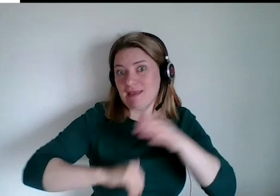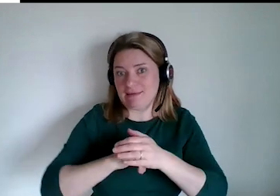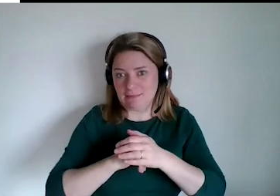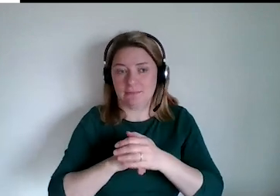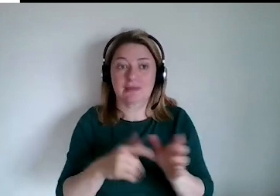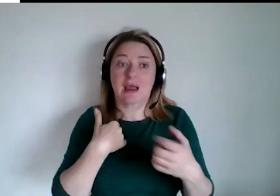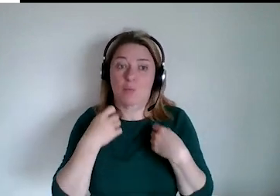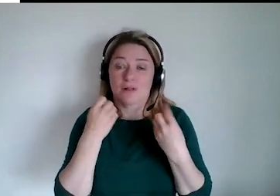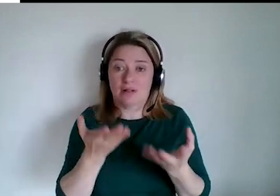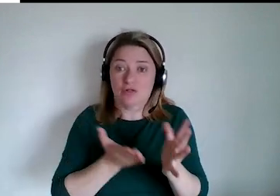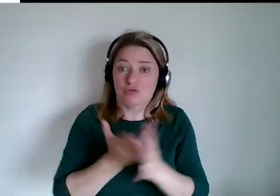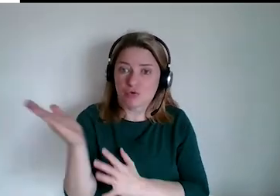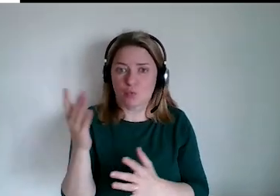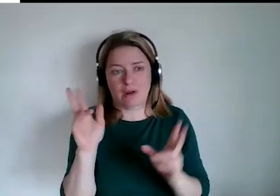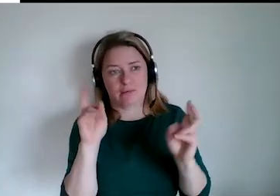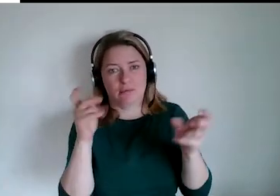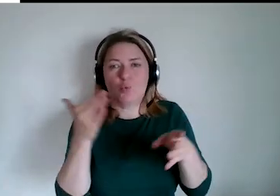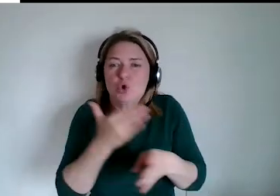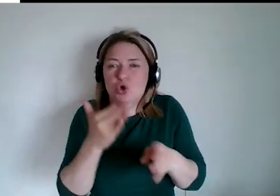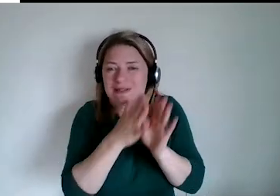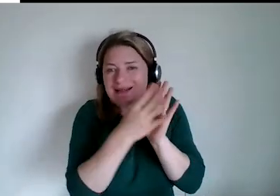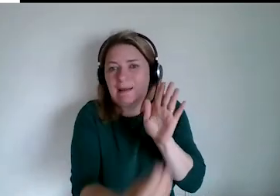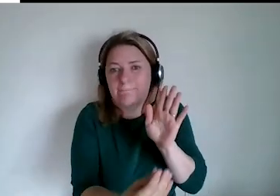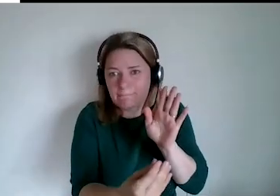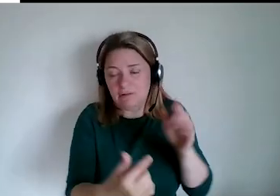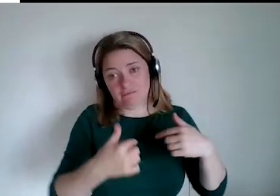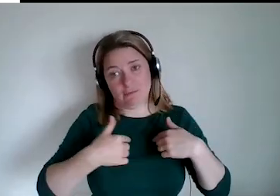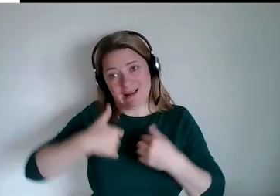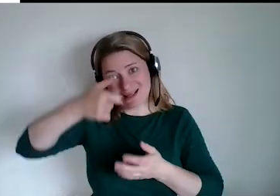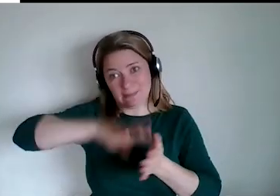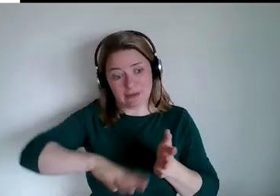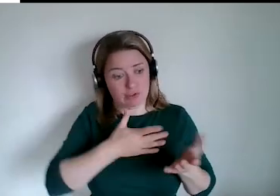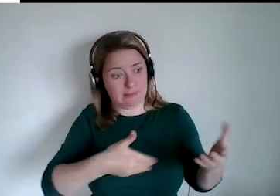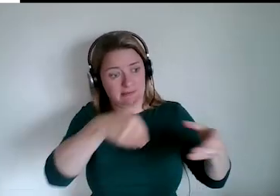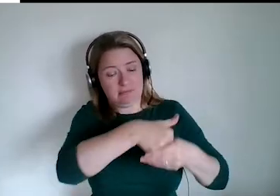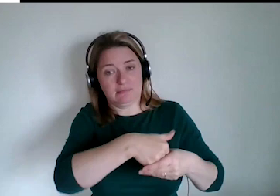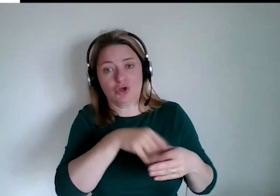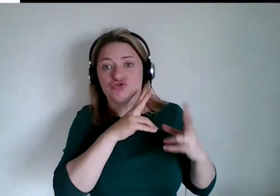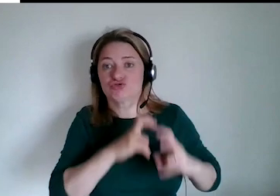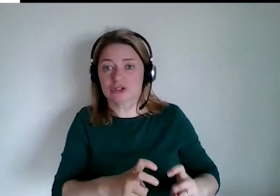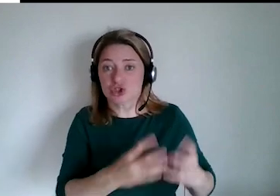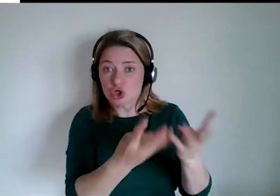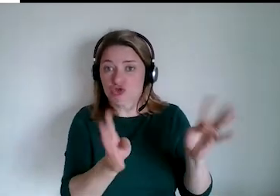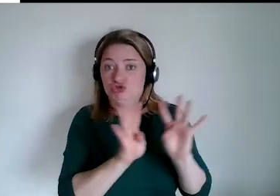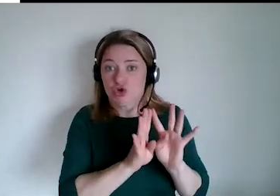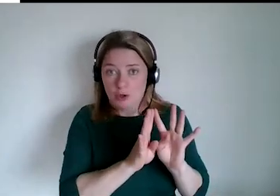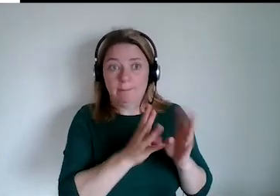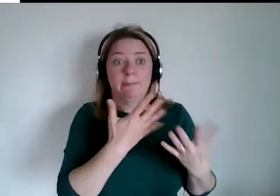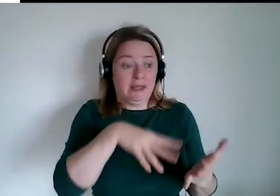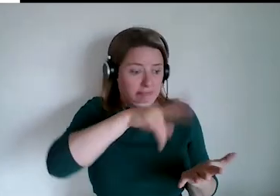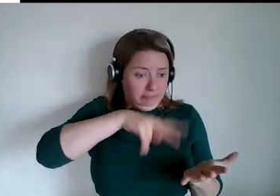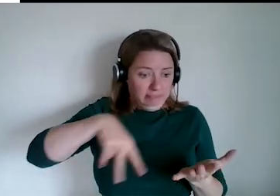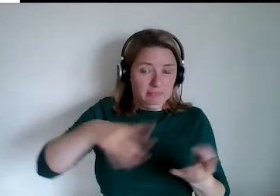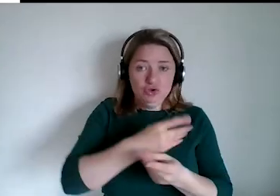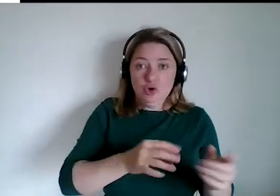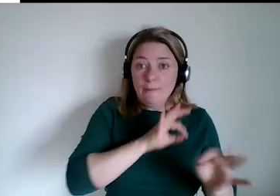example with some do's and don'ts from my experience of sitting on the research group for about 6 or 7 years and reviewing a lot of applications, some of them good, some of